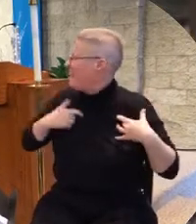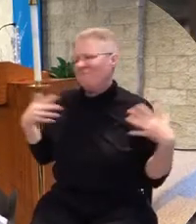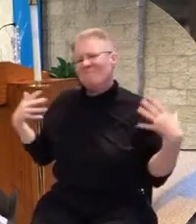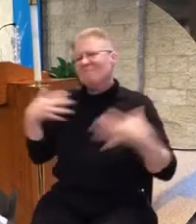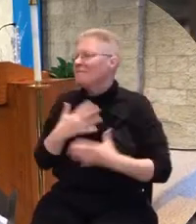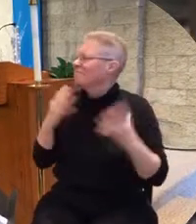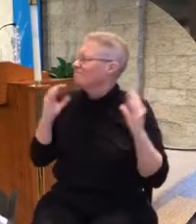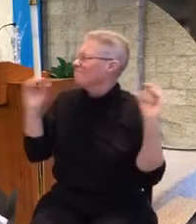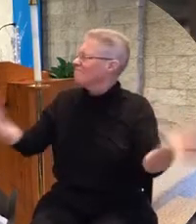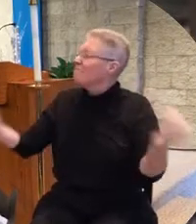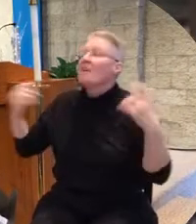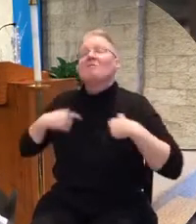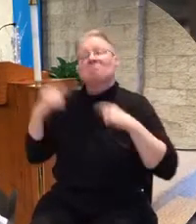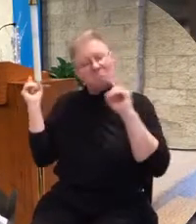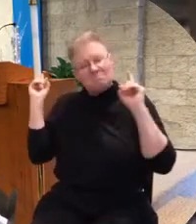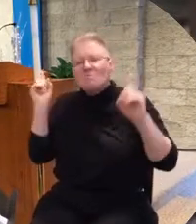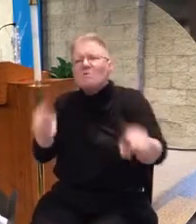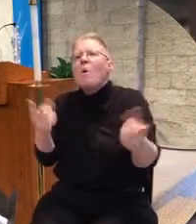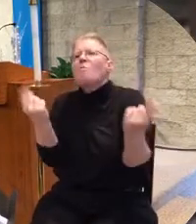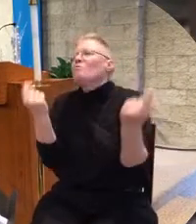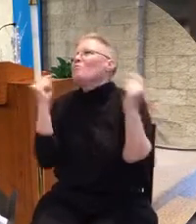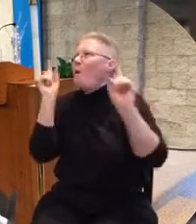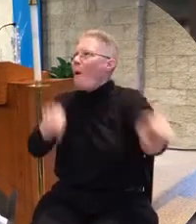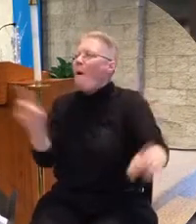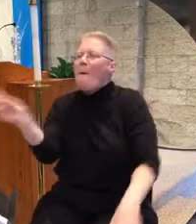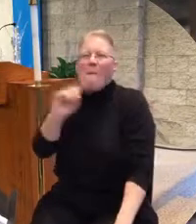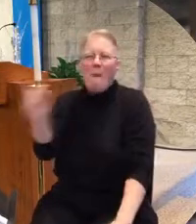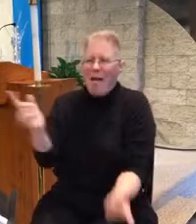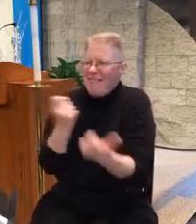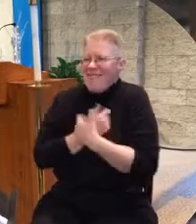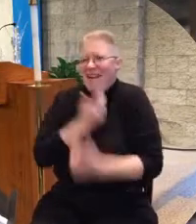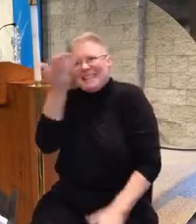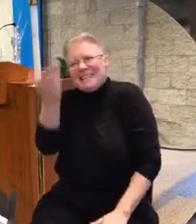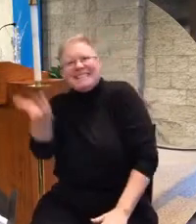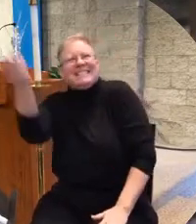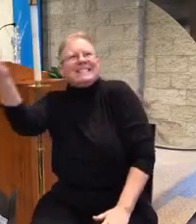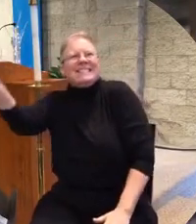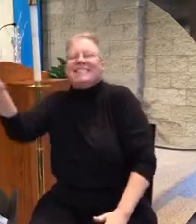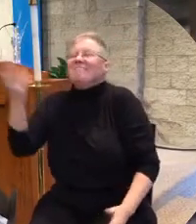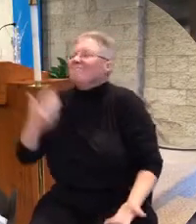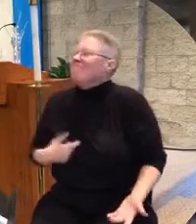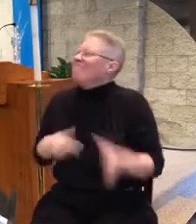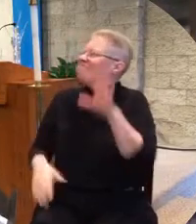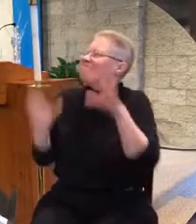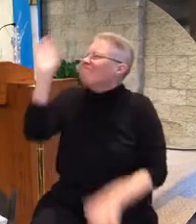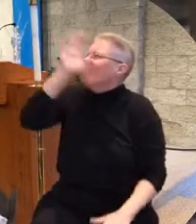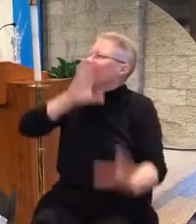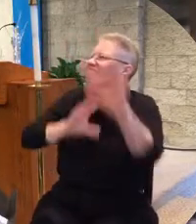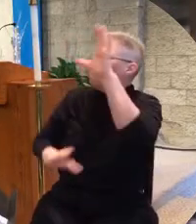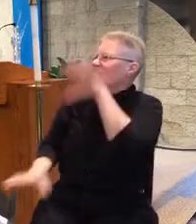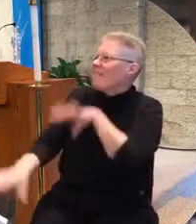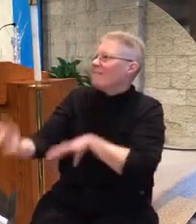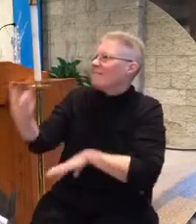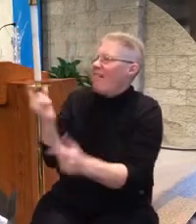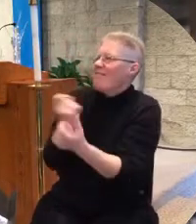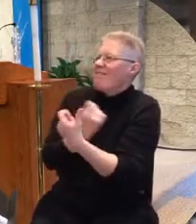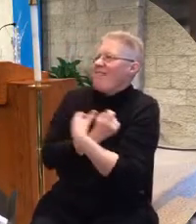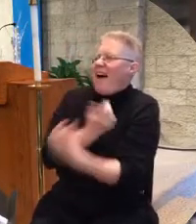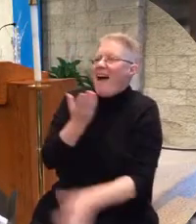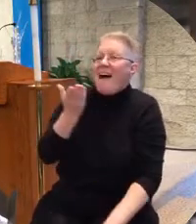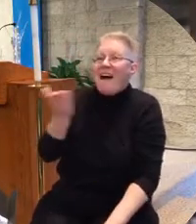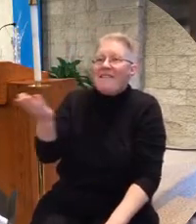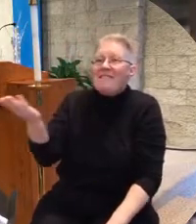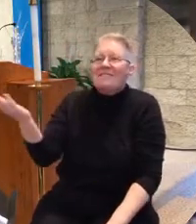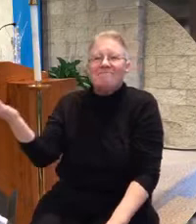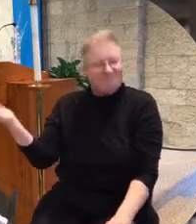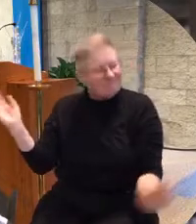go where the love is, yeah, go where the love